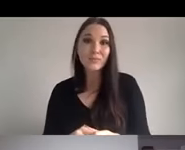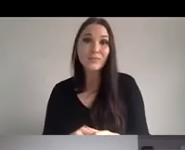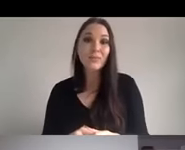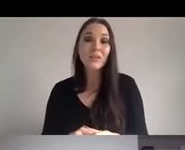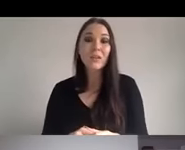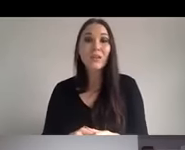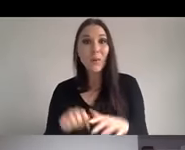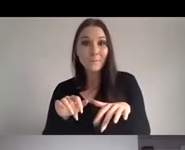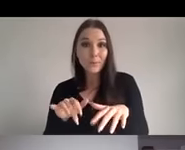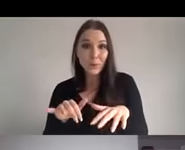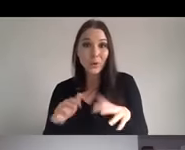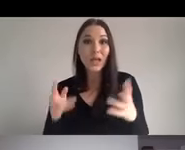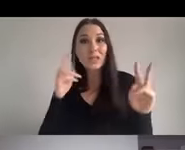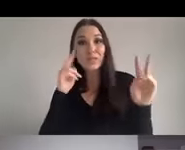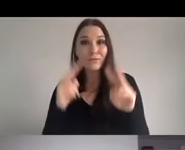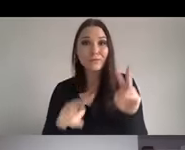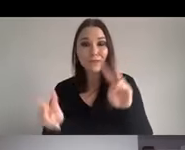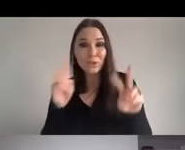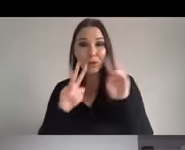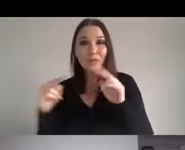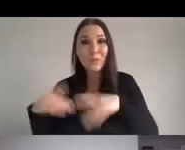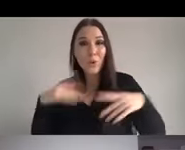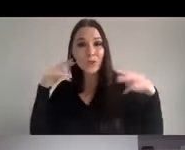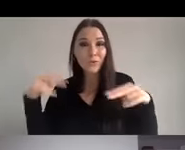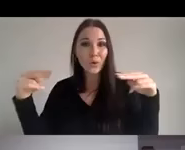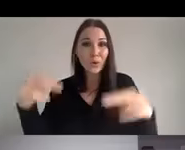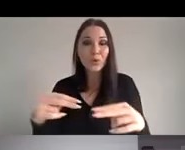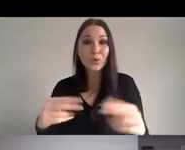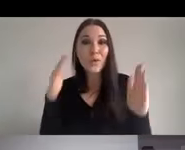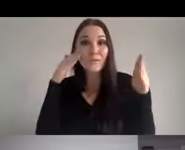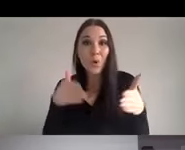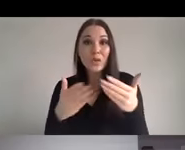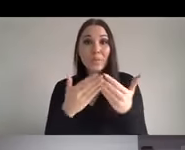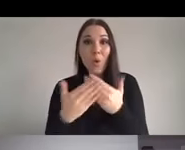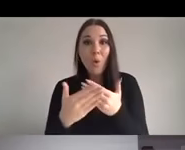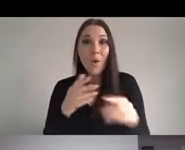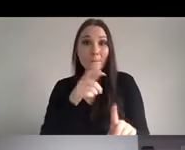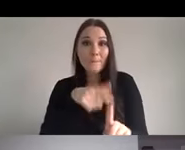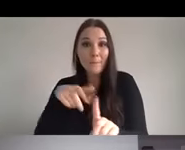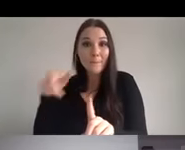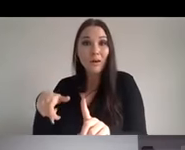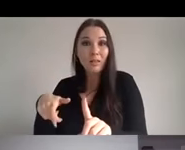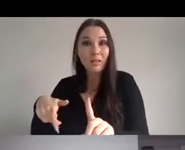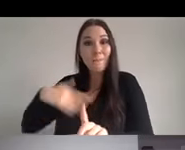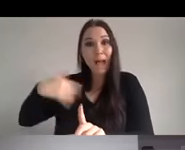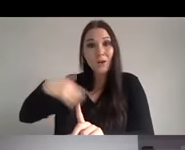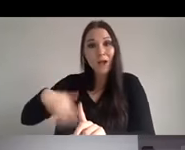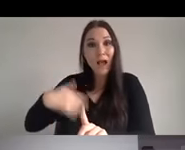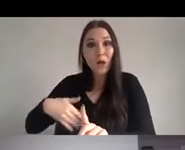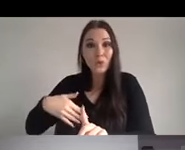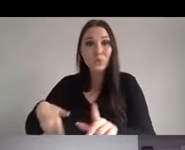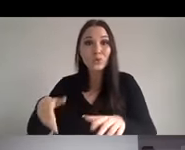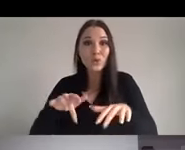embedded computing. So we really focus on people who come more from computing side. Since we're doing this safe AI thing, we're